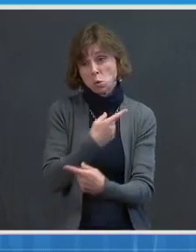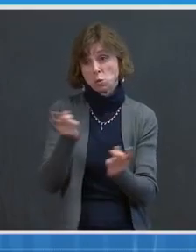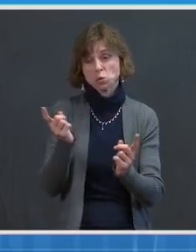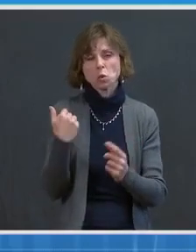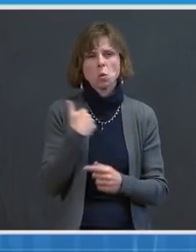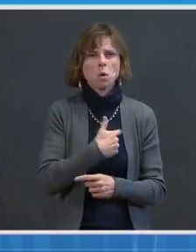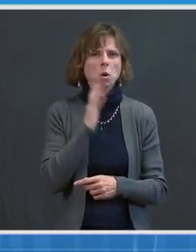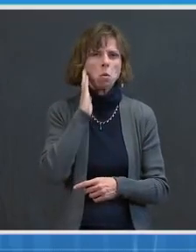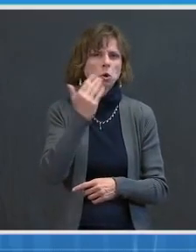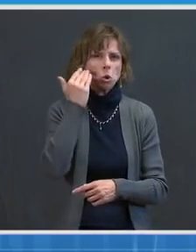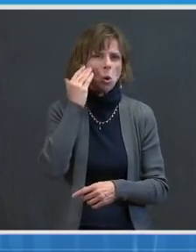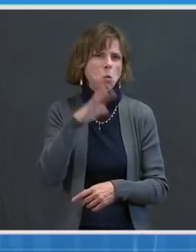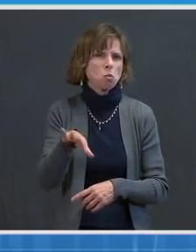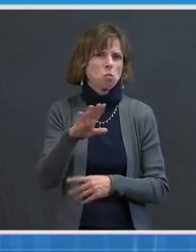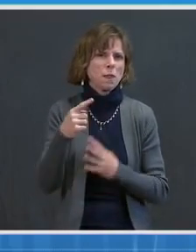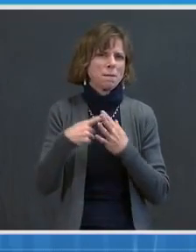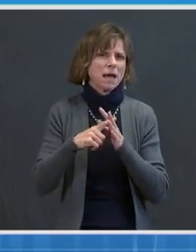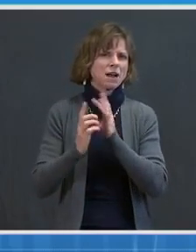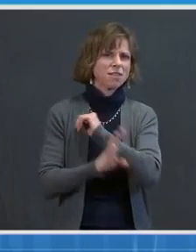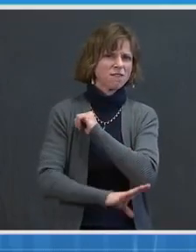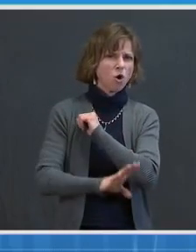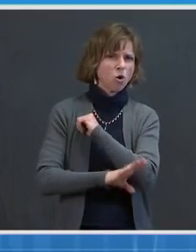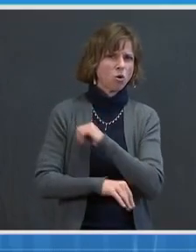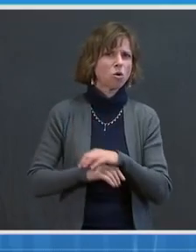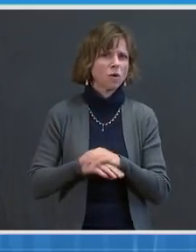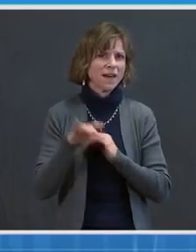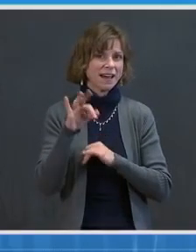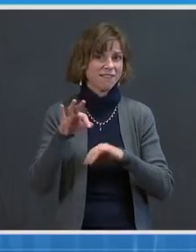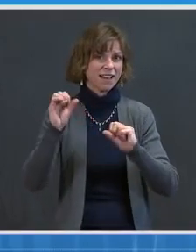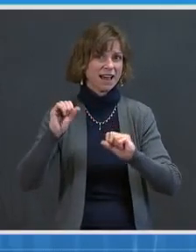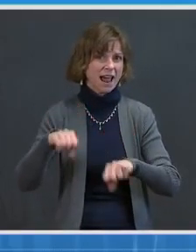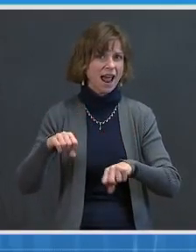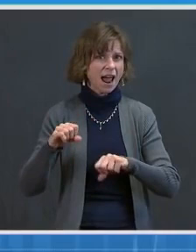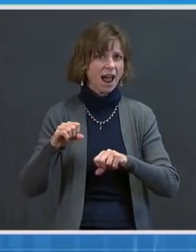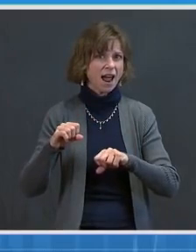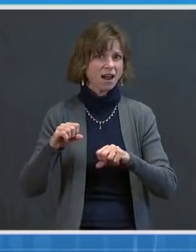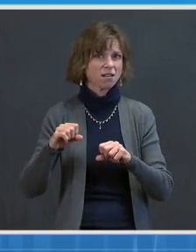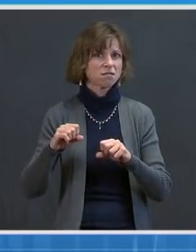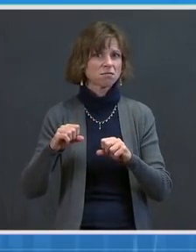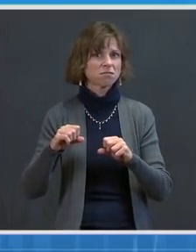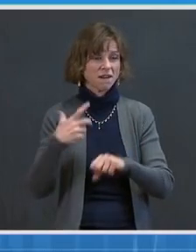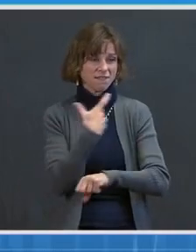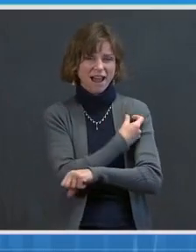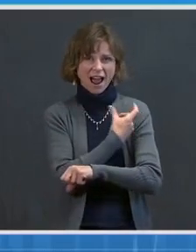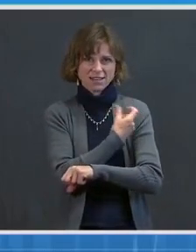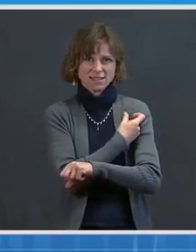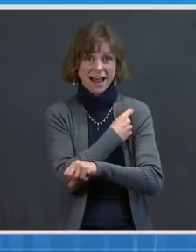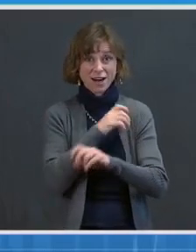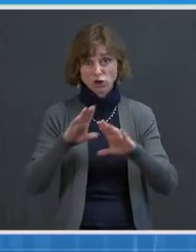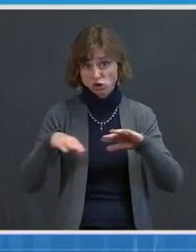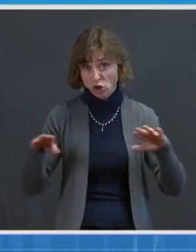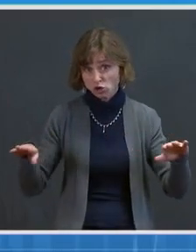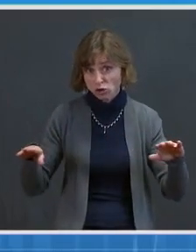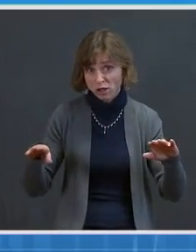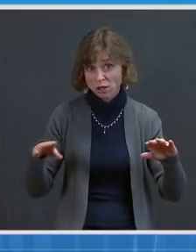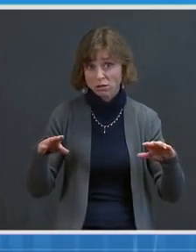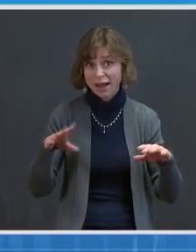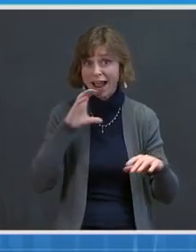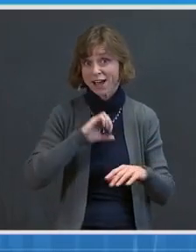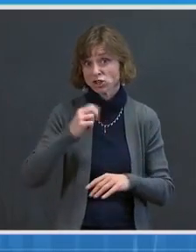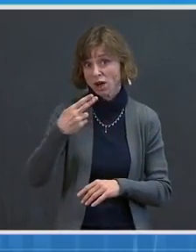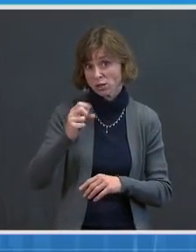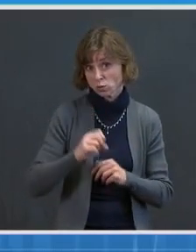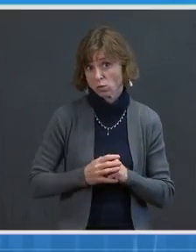likely by the beginning of the fall whether or not we can, and I believe we will be able to vaccinate children of high school